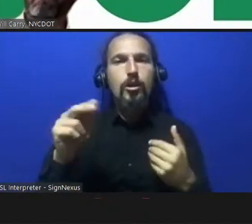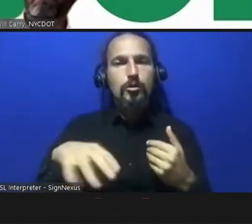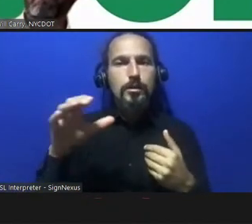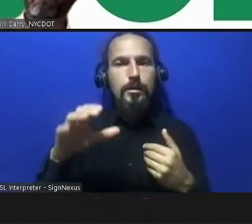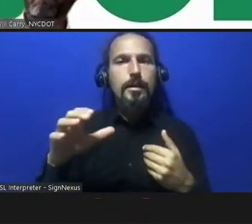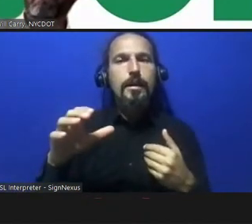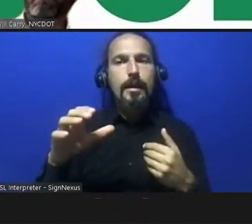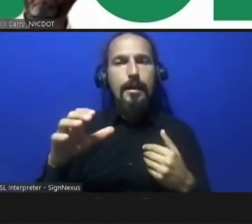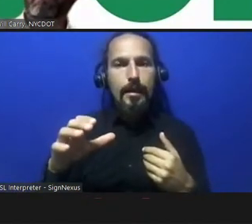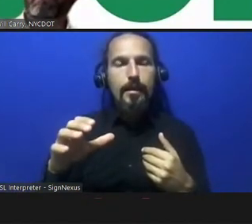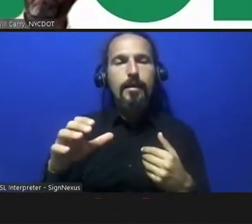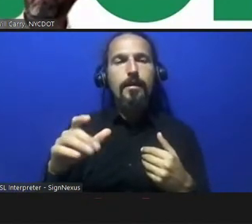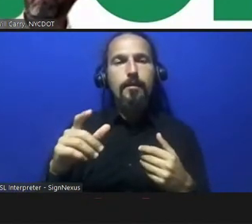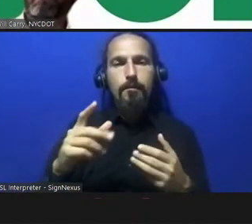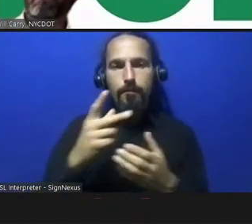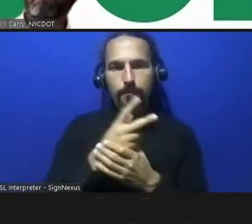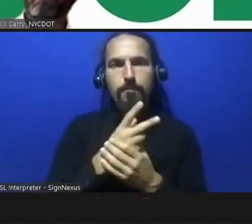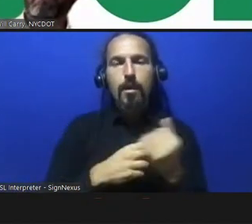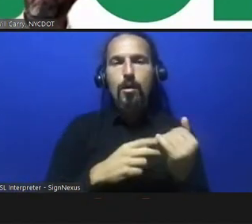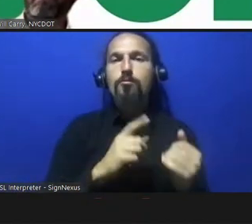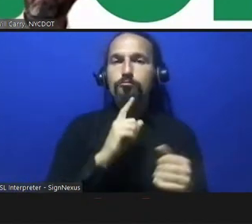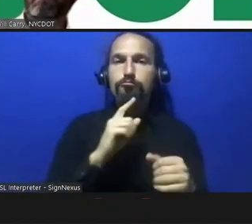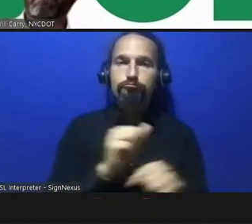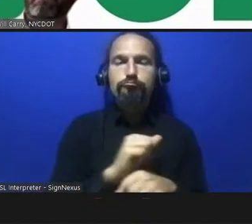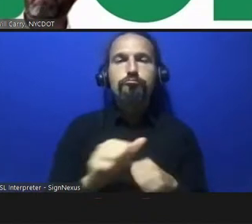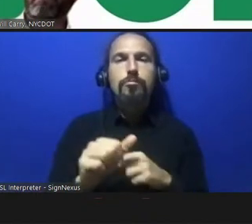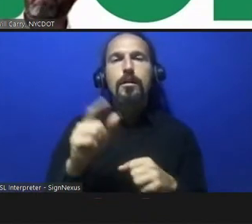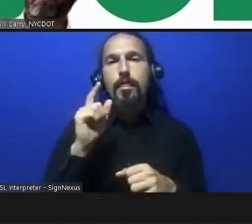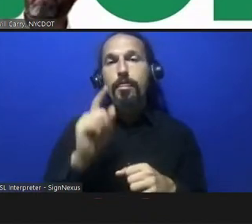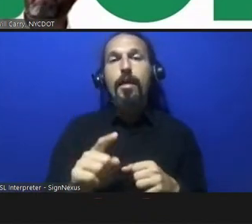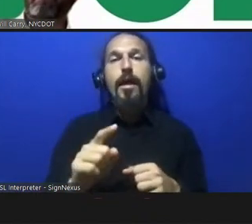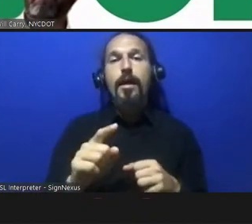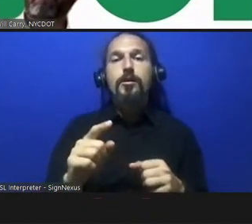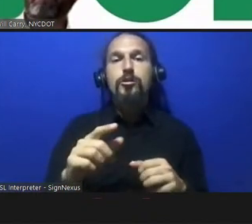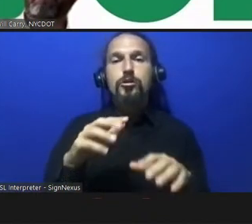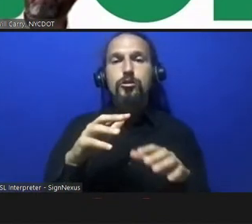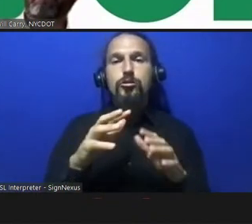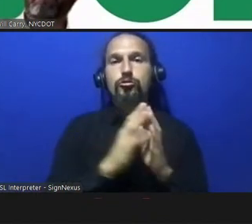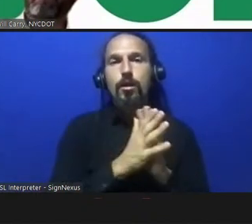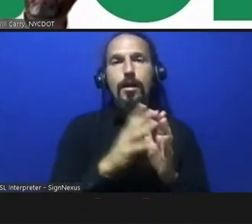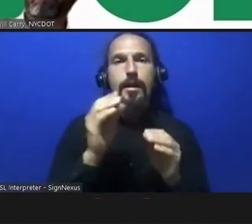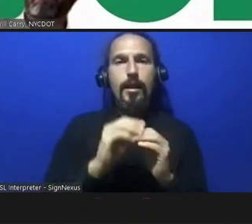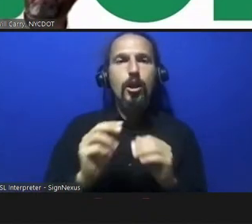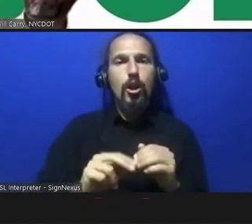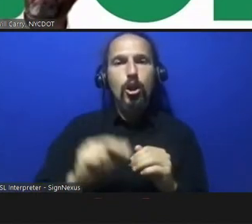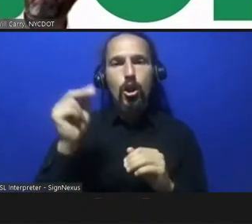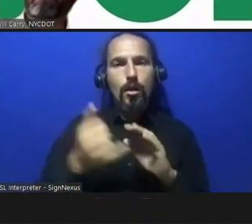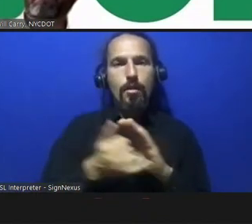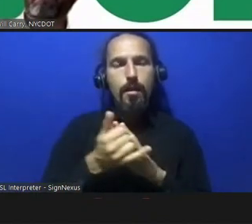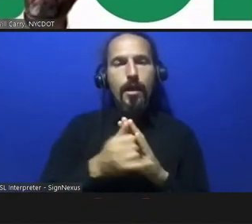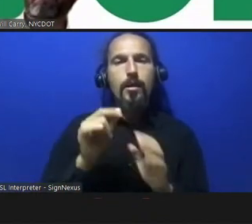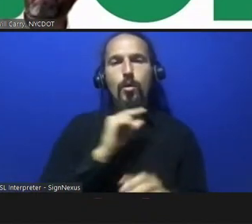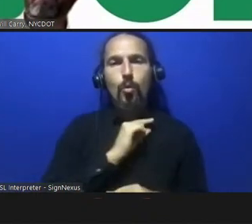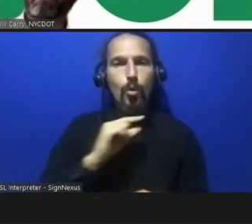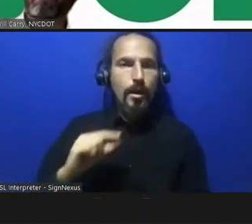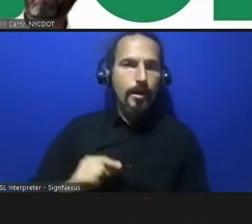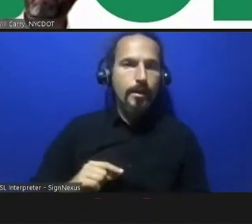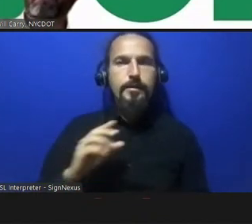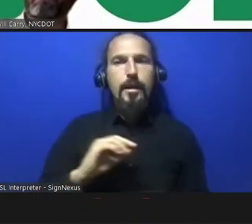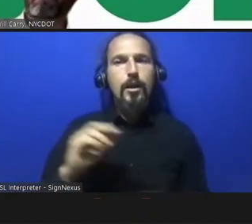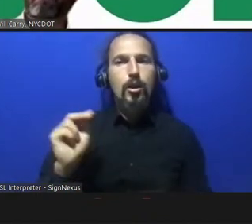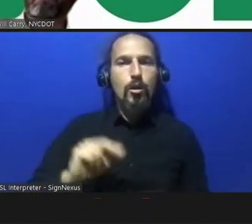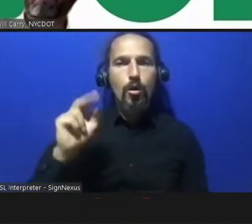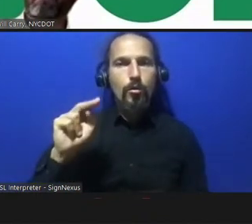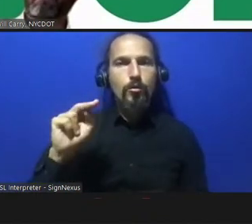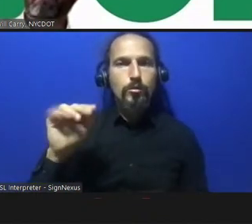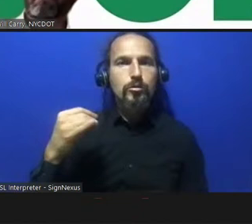literally and metaphorically it's going to move congestion into northern manhattan into queens and northern new jersey